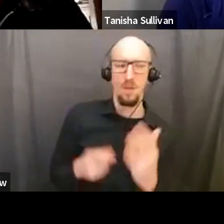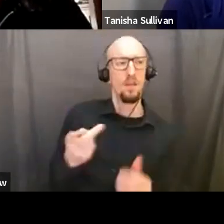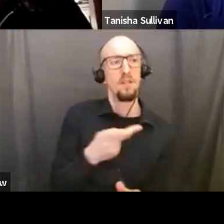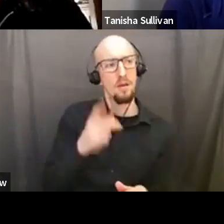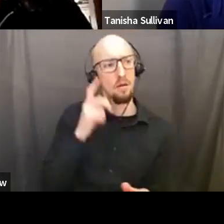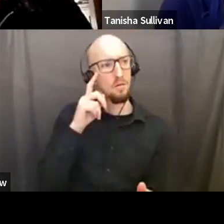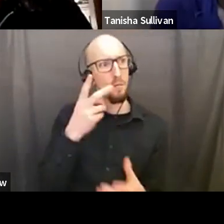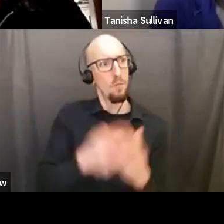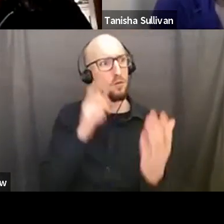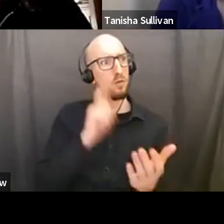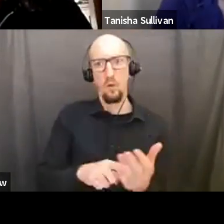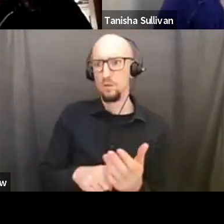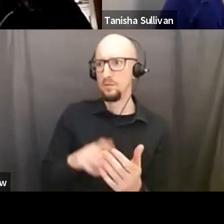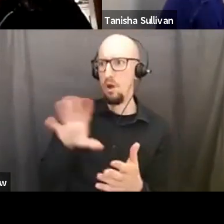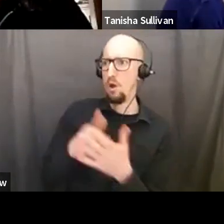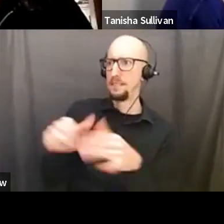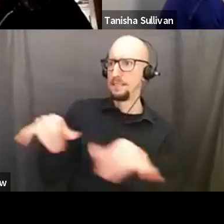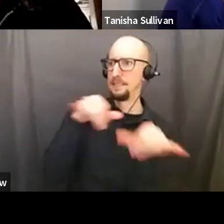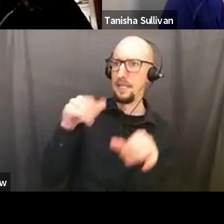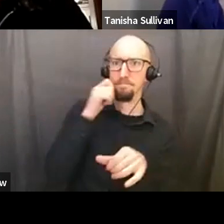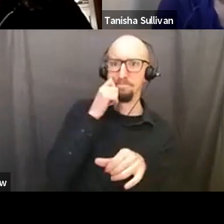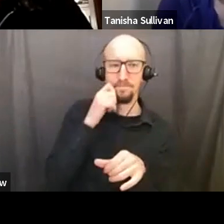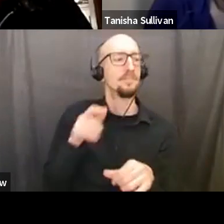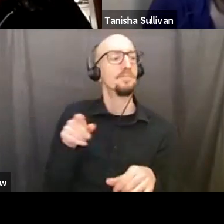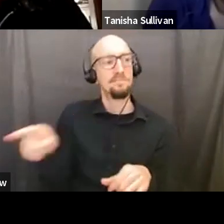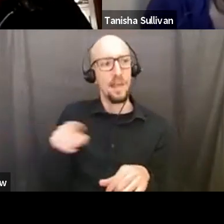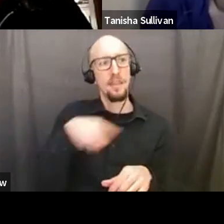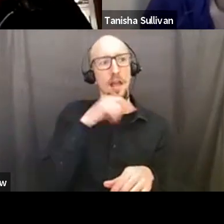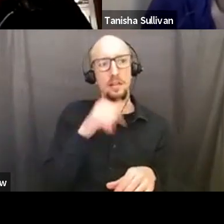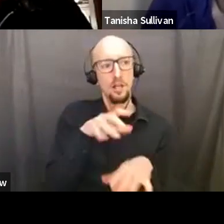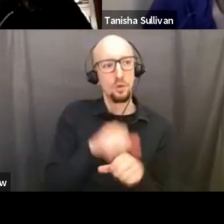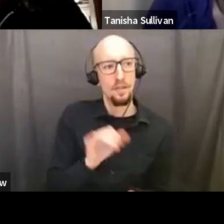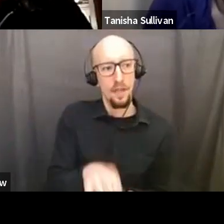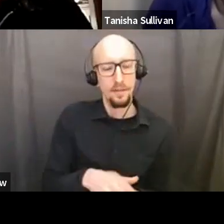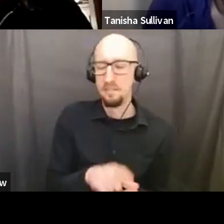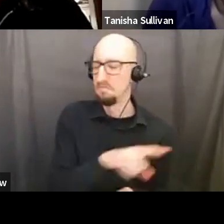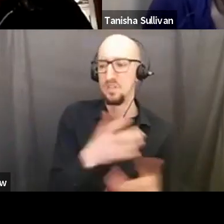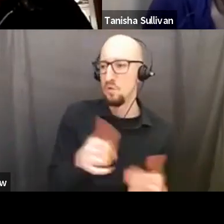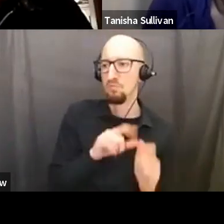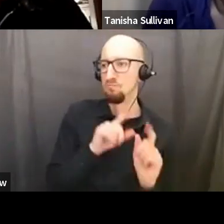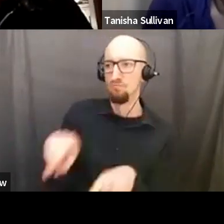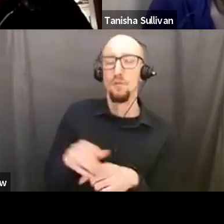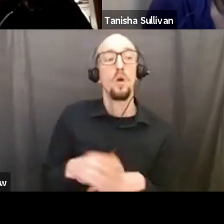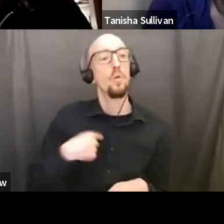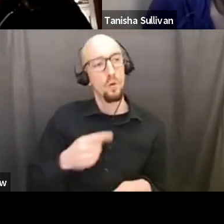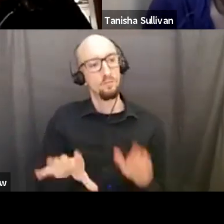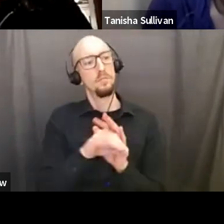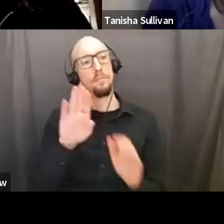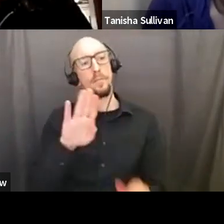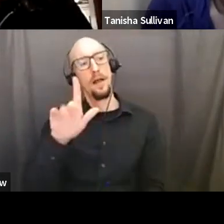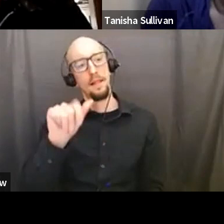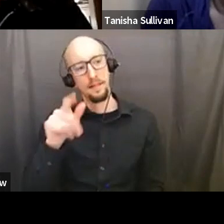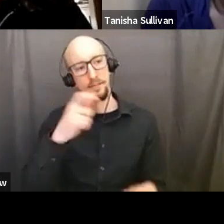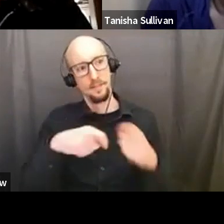lack of diversity, which as BPS students was not what they were used to. We happily chose BLA and have benefited